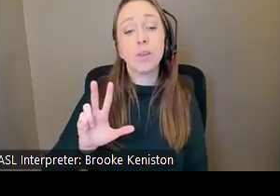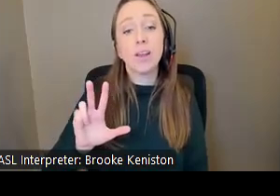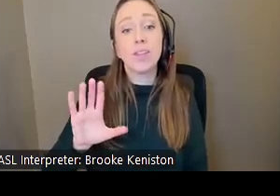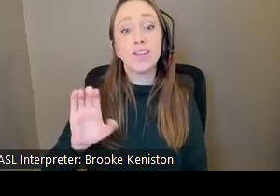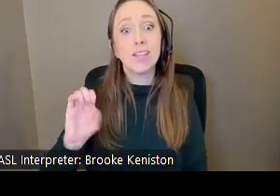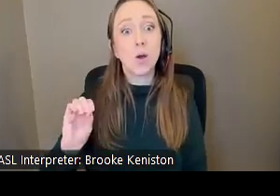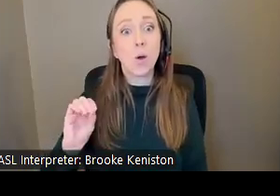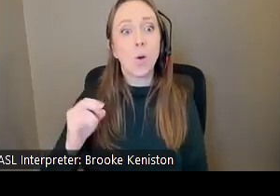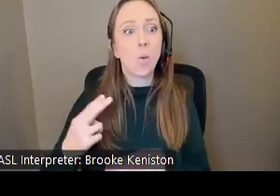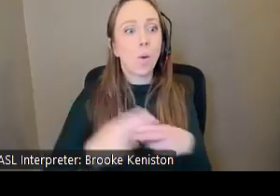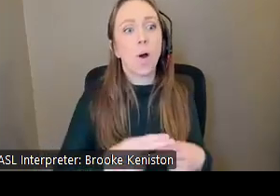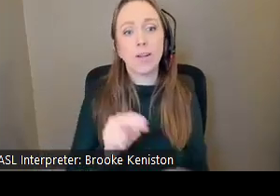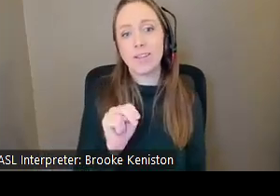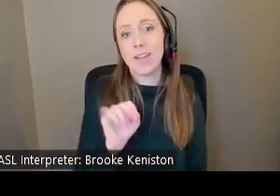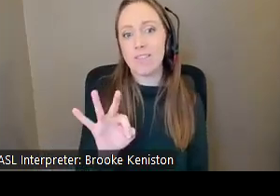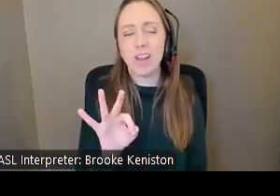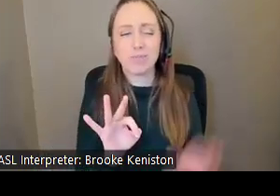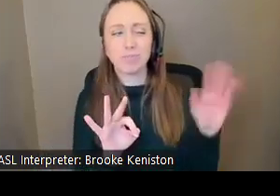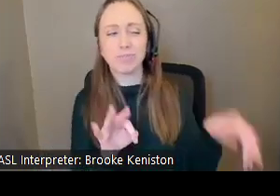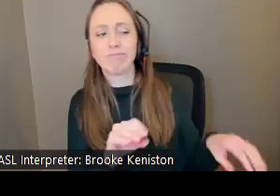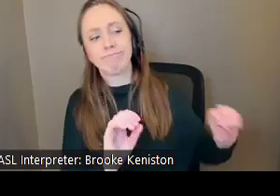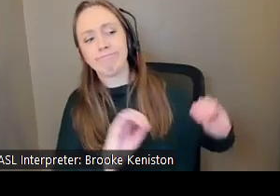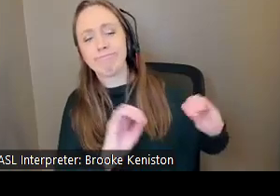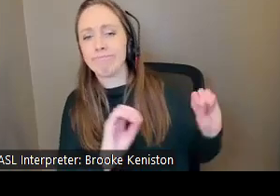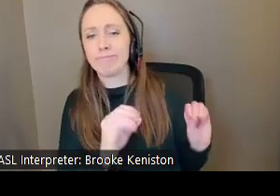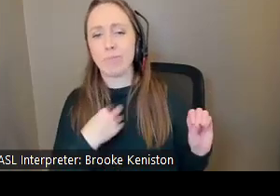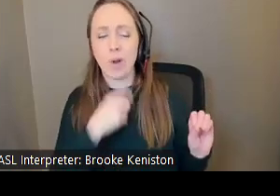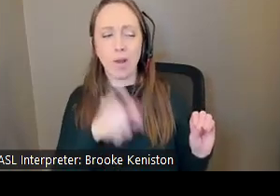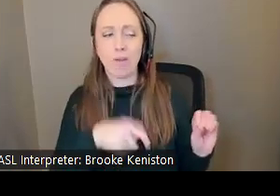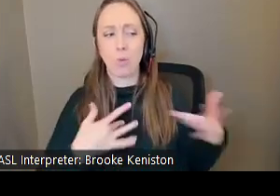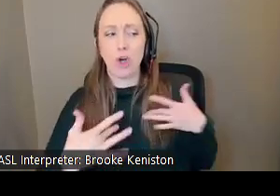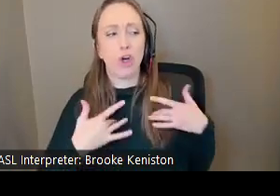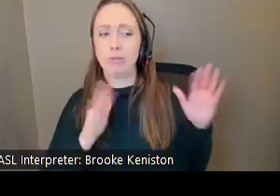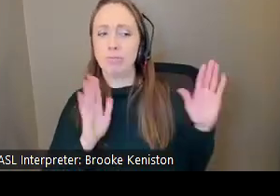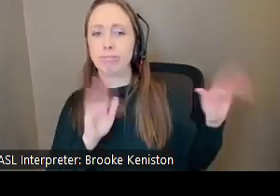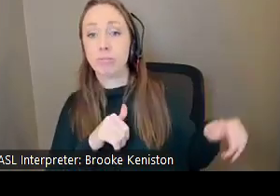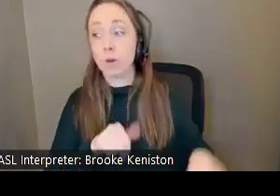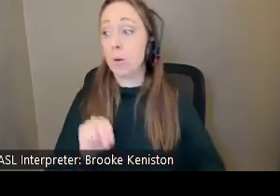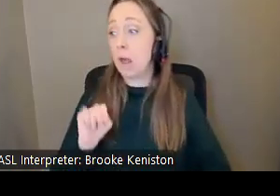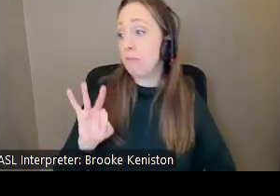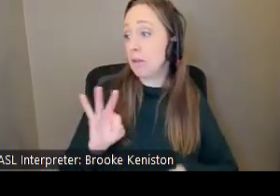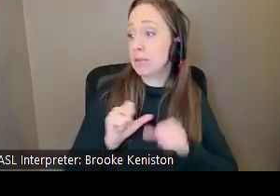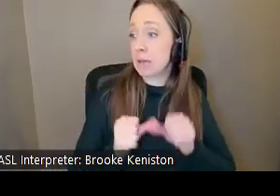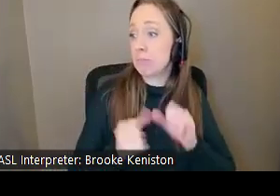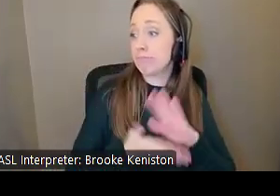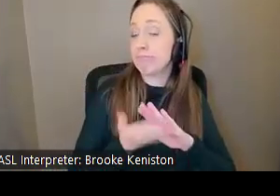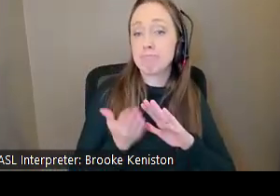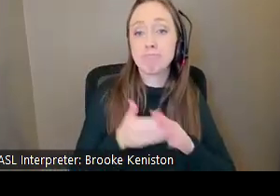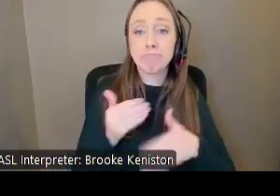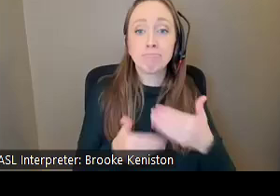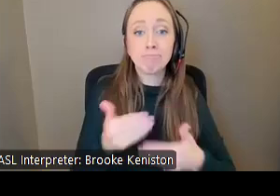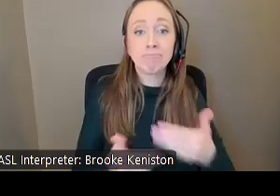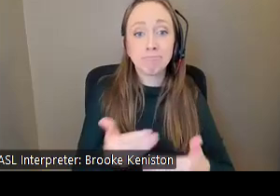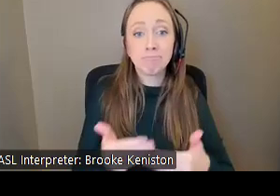they're just a gnat, so we don't have to worry about them. And so Netflix just kept on doing what they did. And in